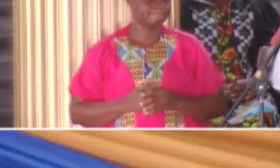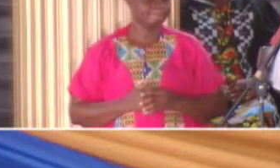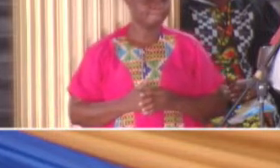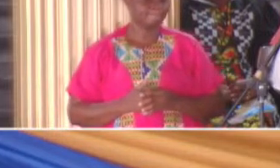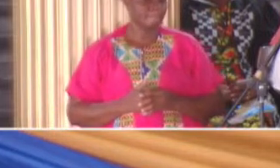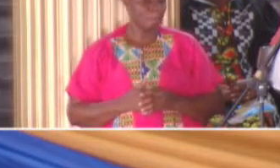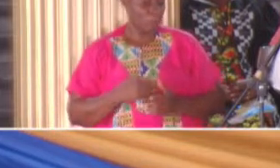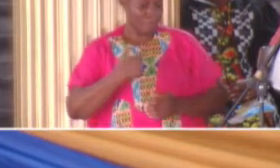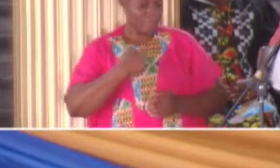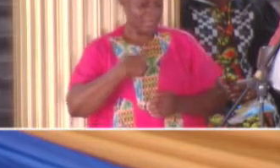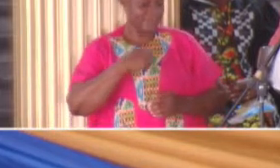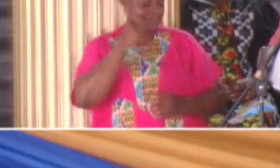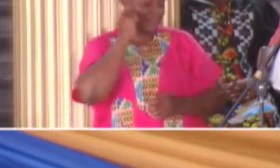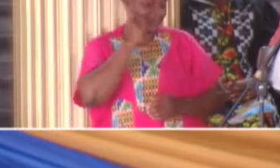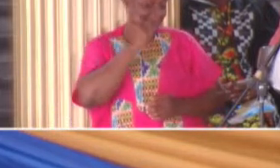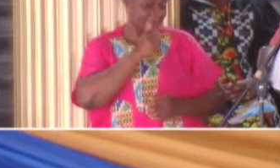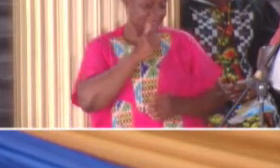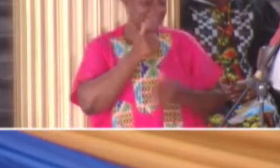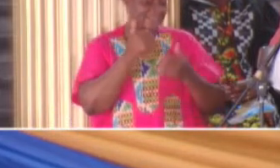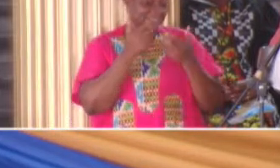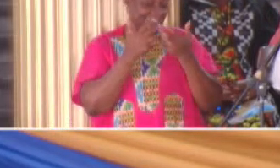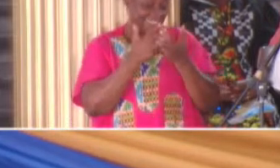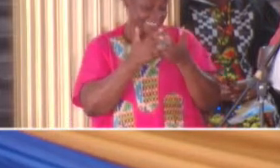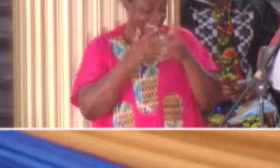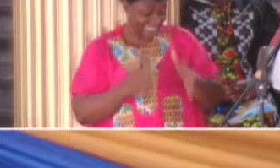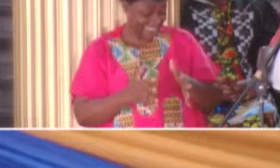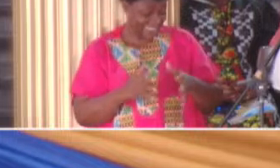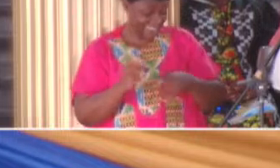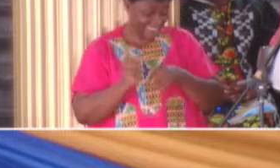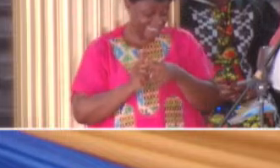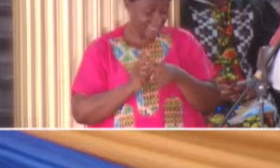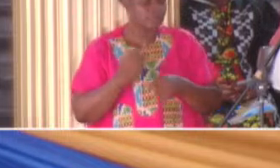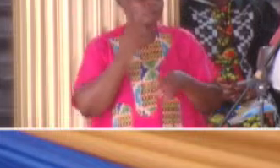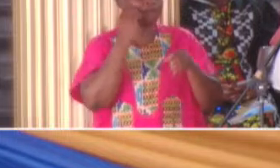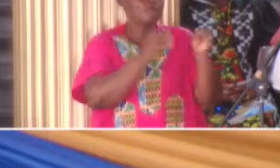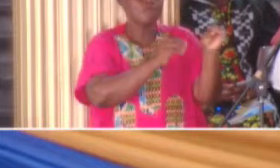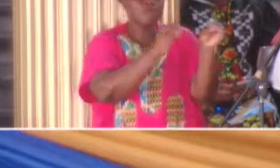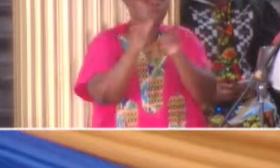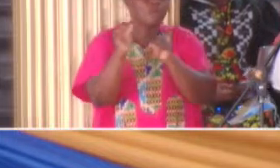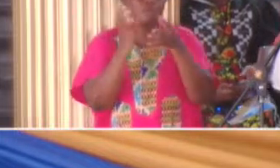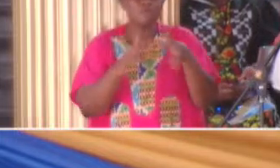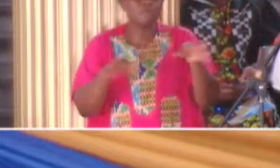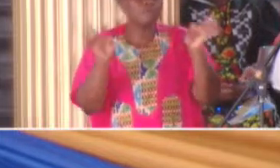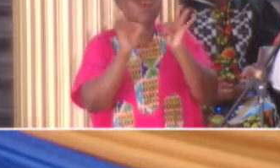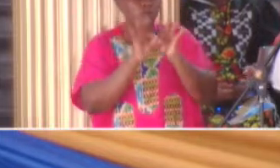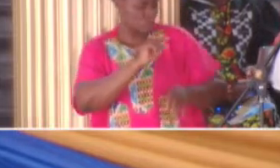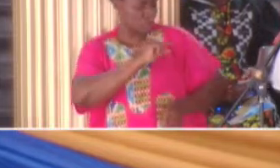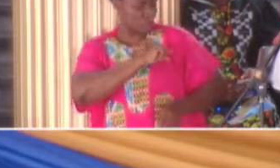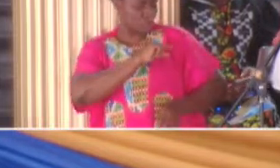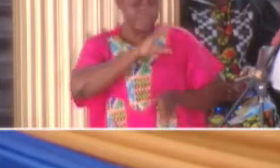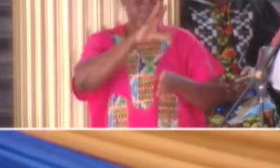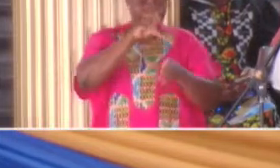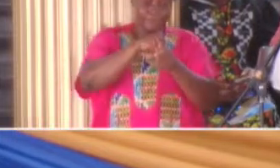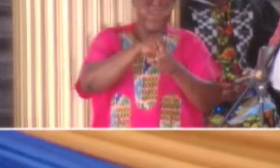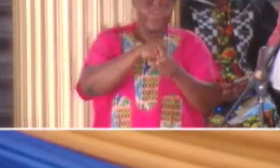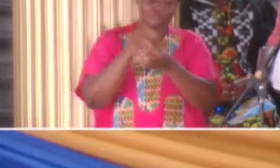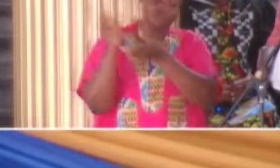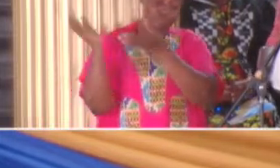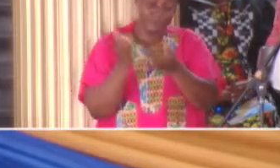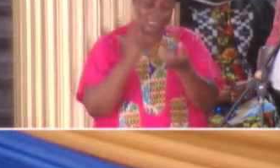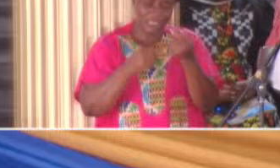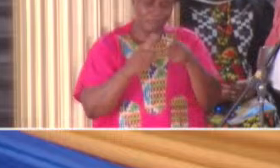As a female engineer in practice, I have observed how critical gender inclusiveness bring